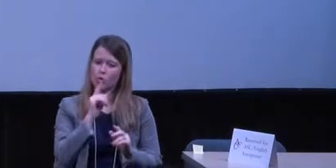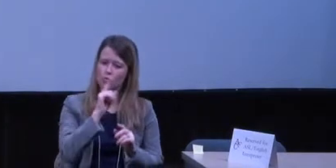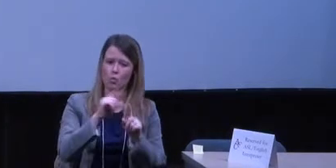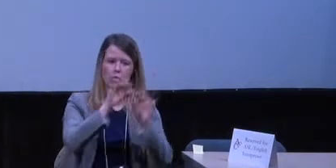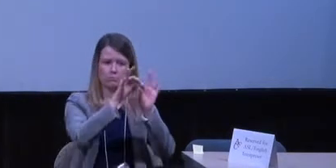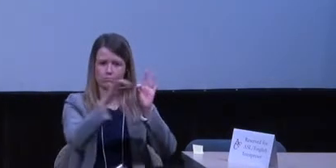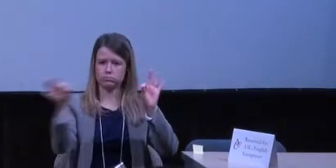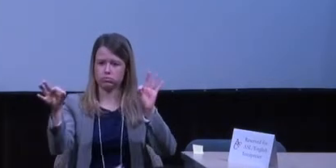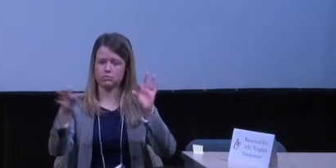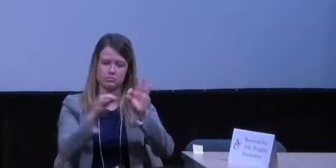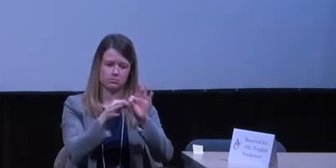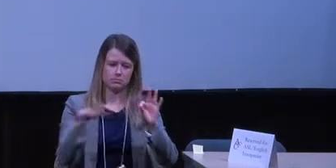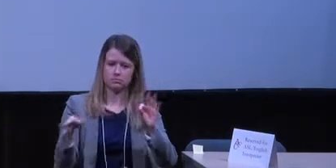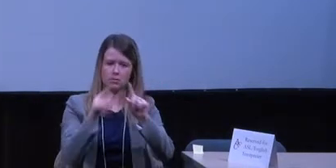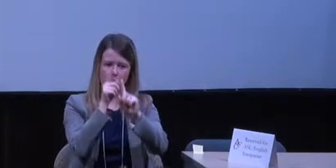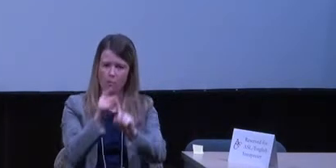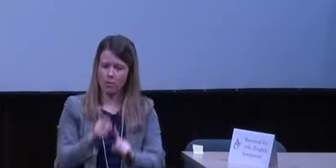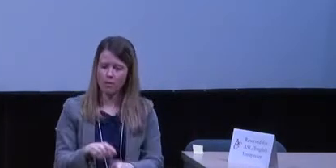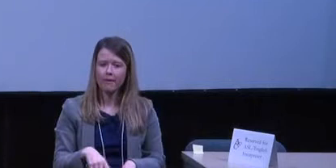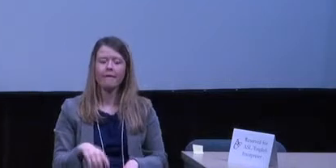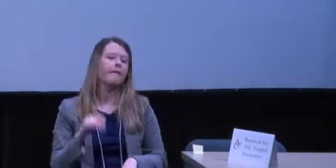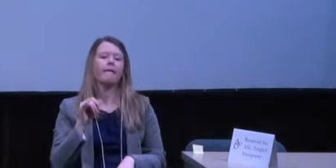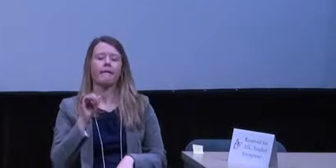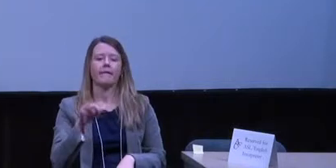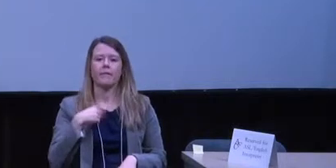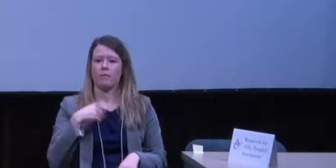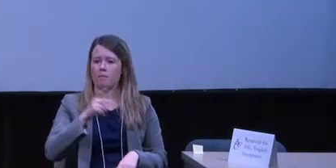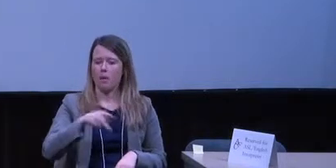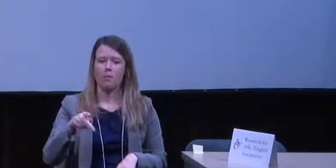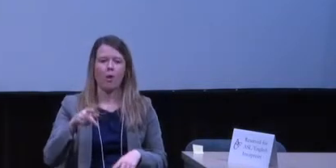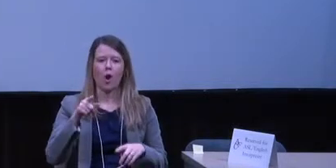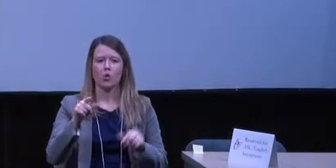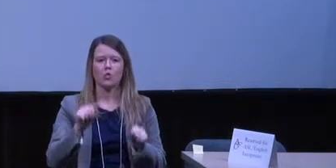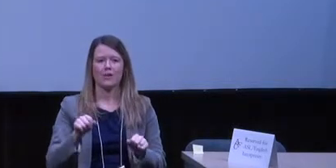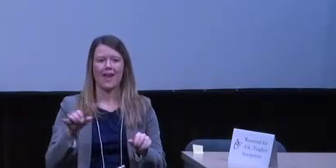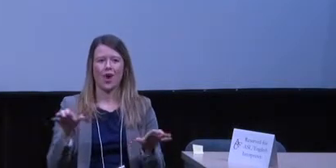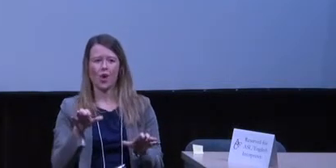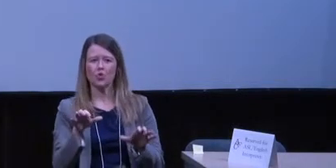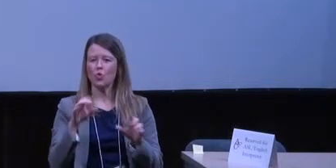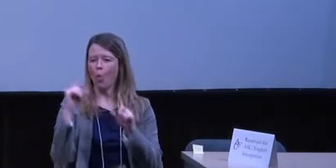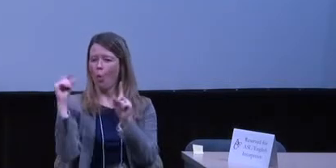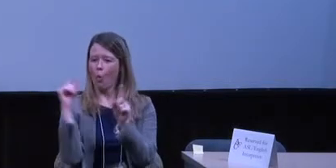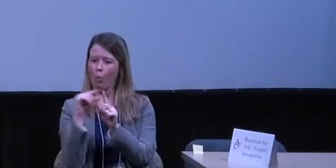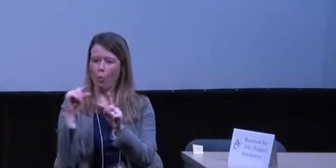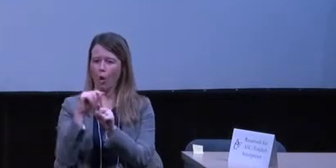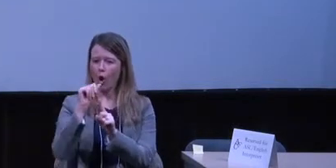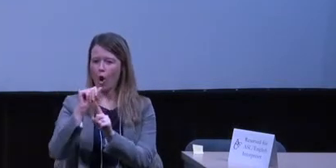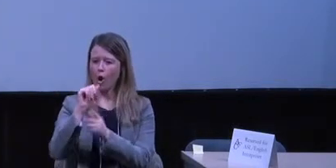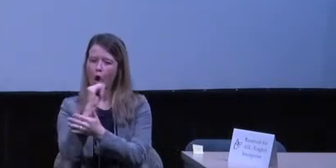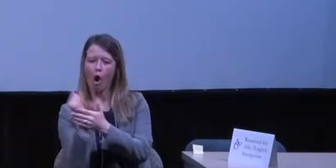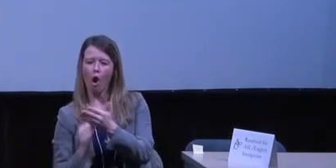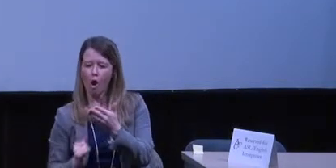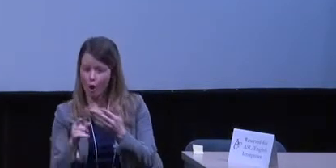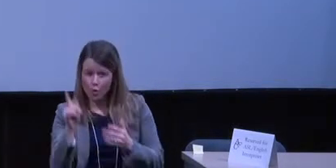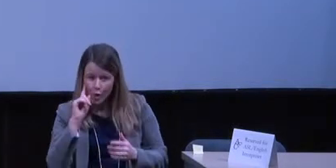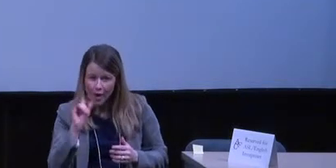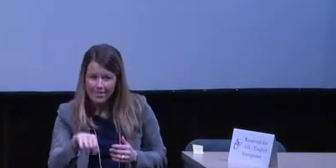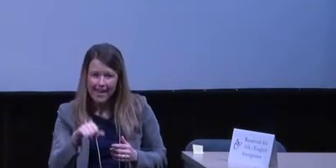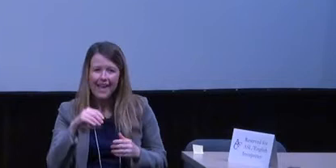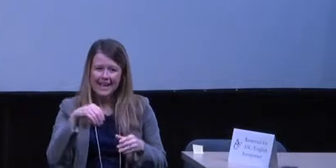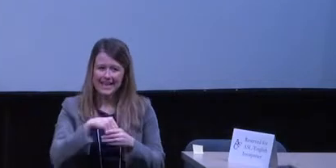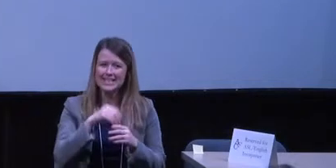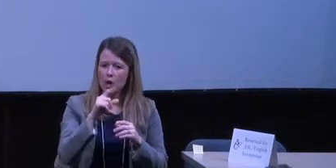PowerPoint, and you can do the fancy-dancy lettering, the word art. Has anybody heard of this? It's in Word as well.